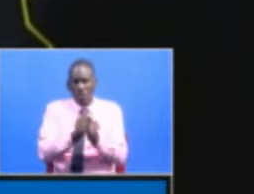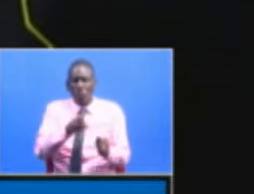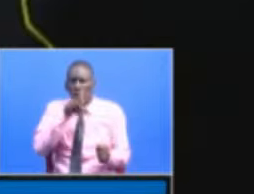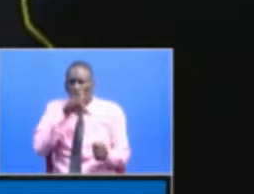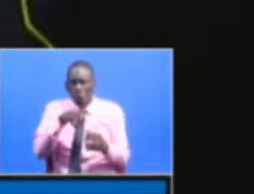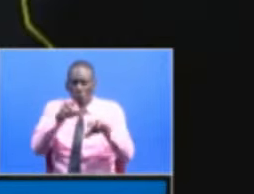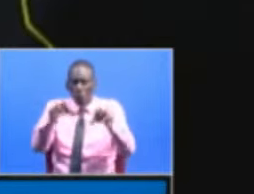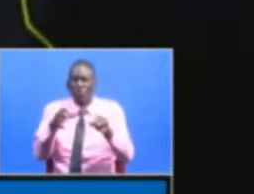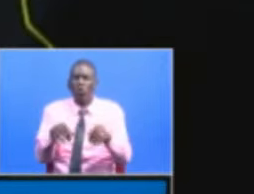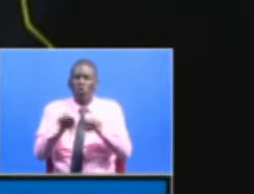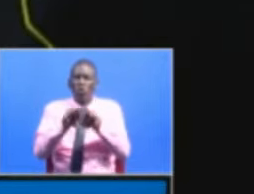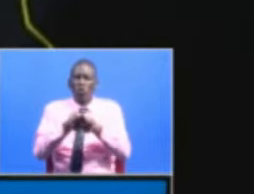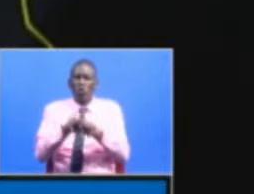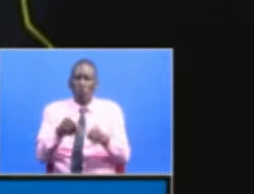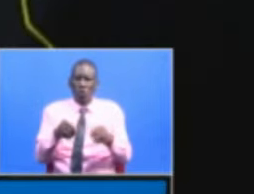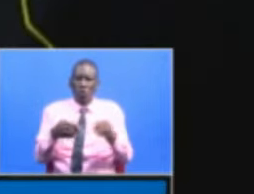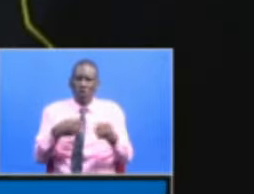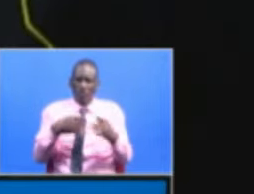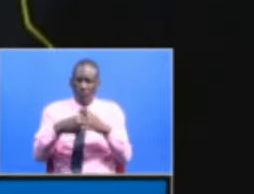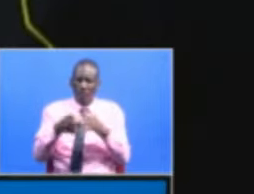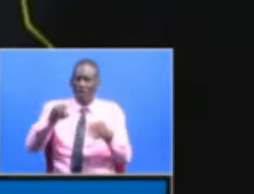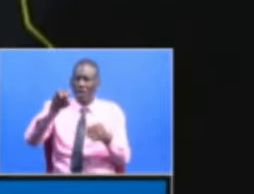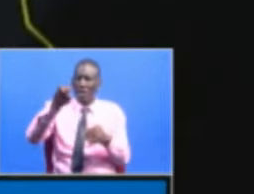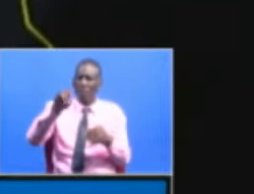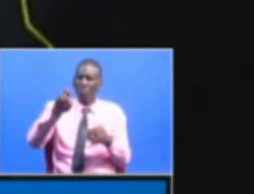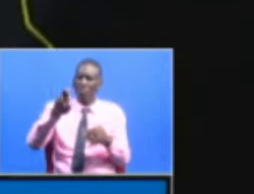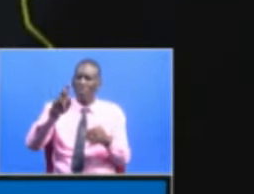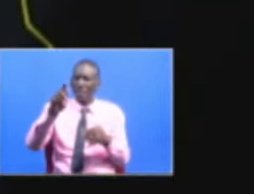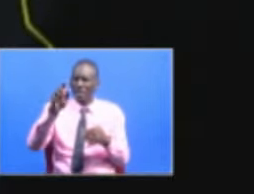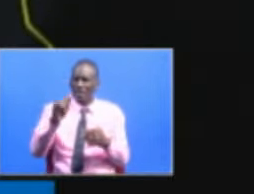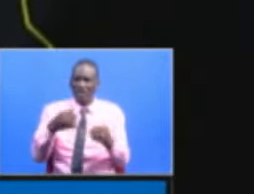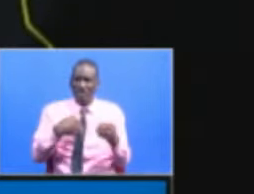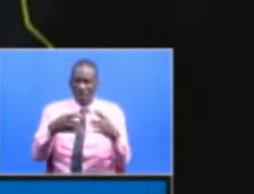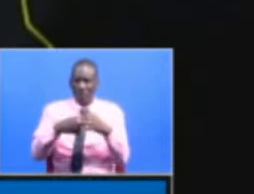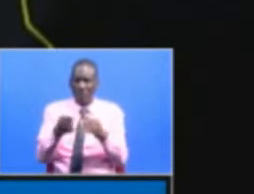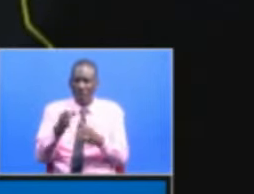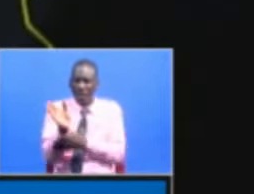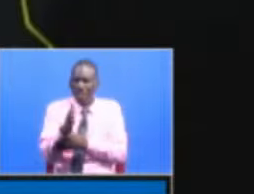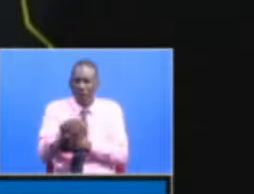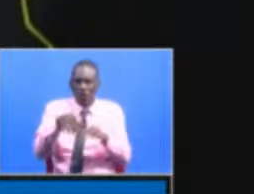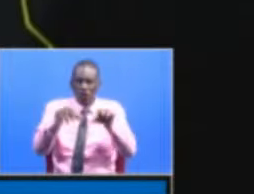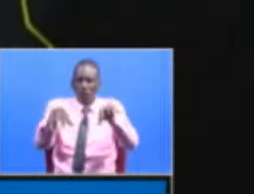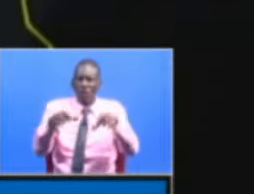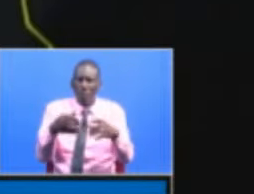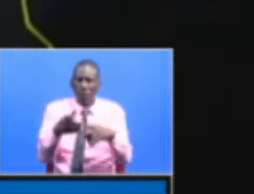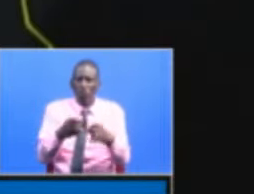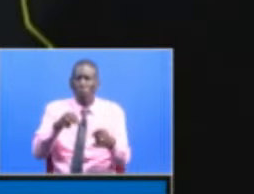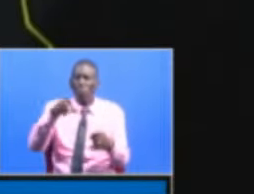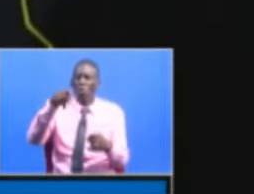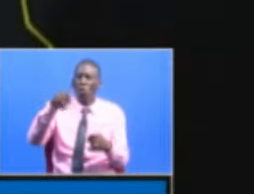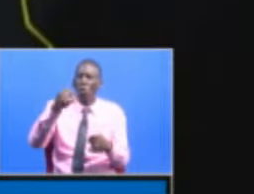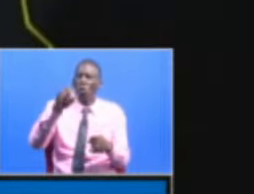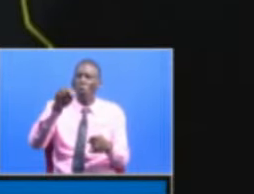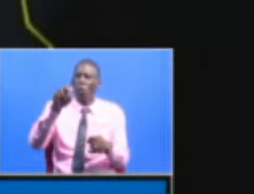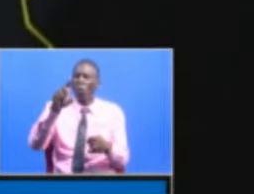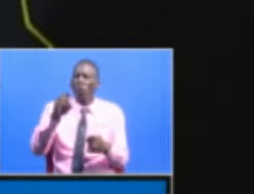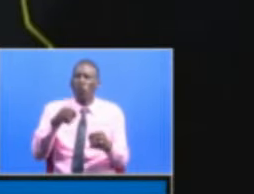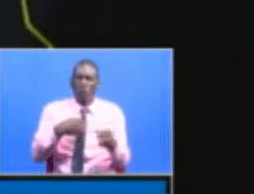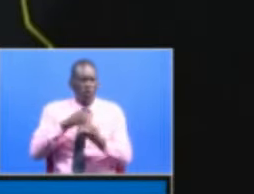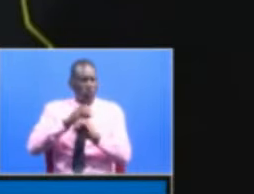even ventured, like in Marti, they've ventured in fish farming from a pond. Obviously, we don't have lakes